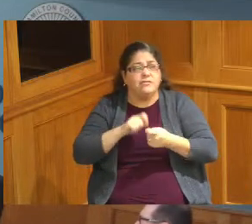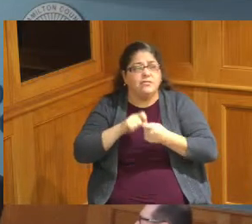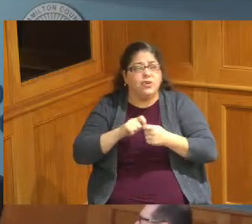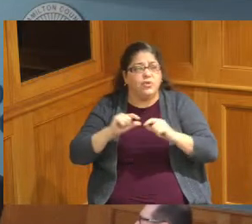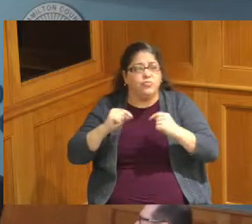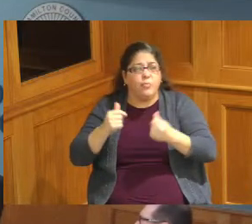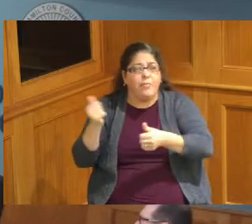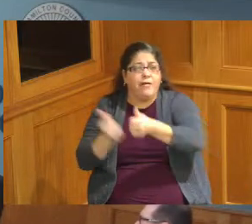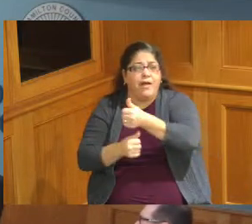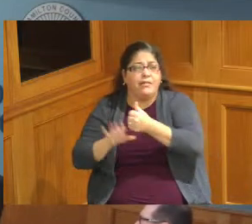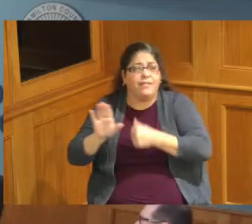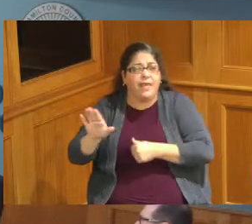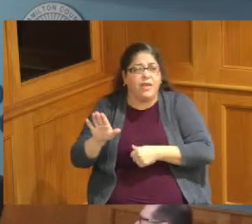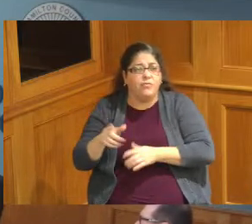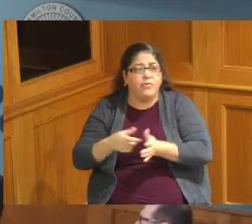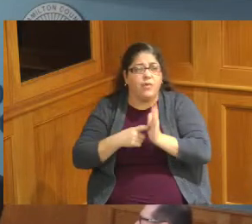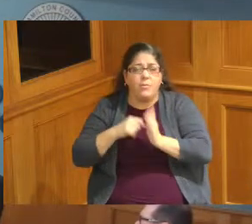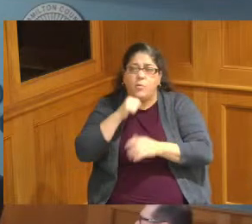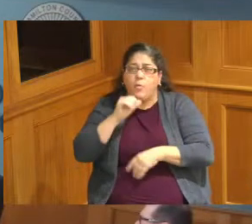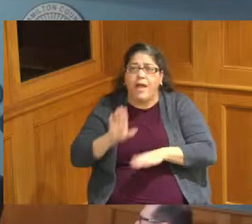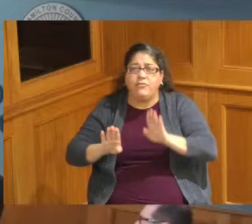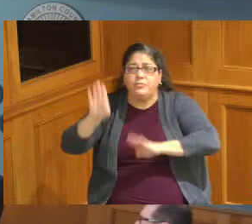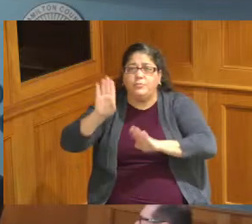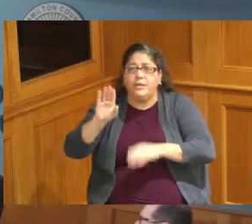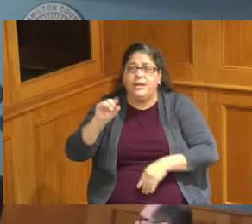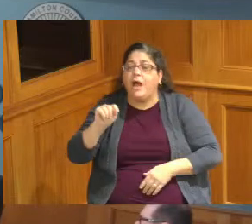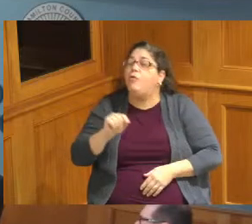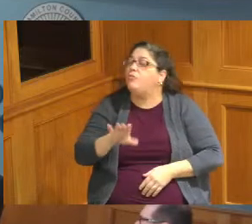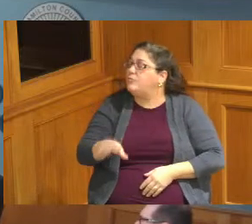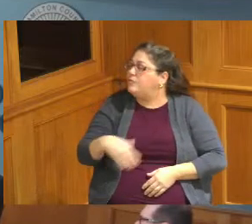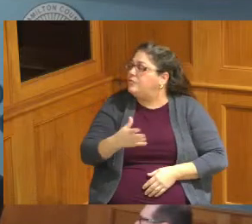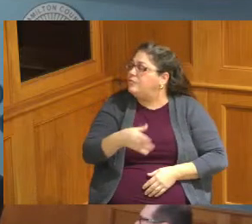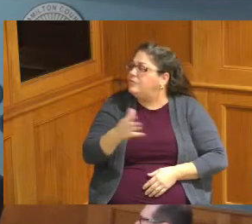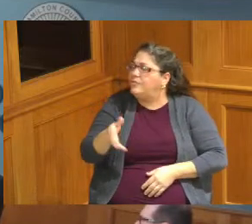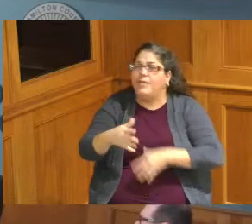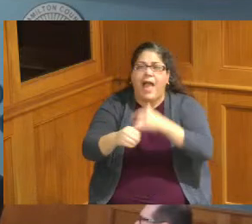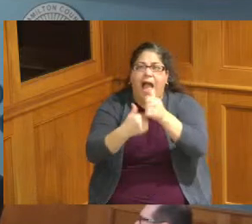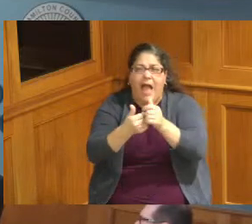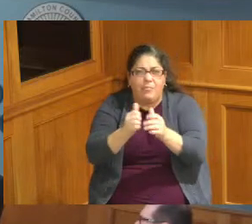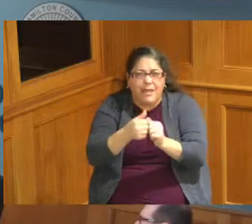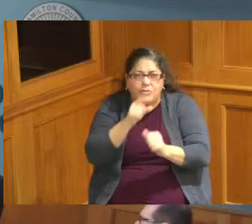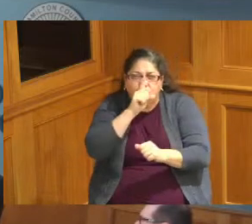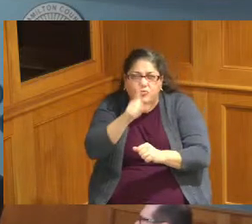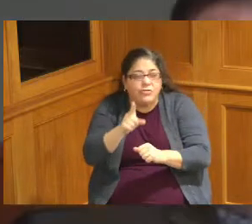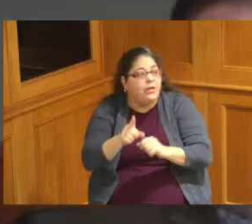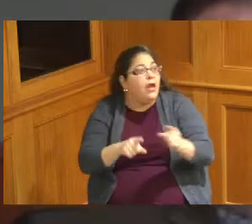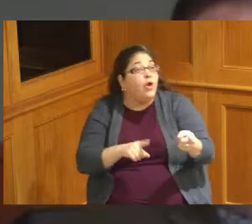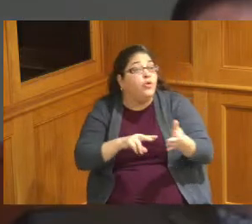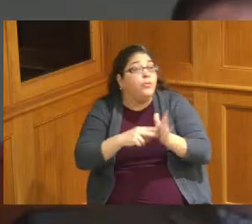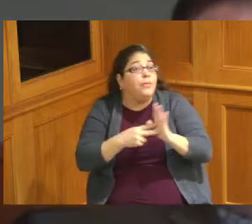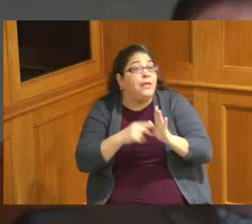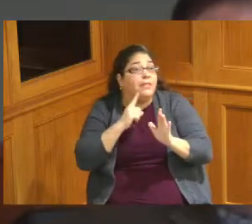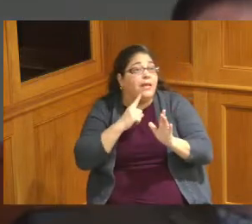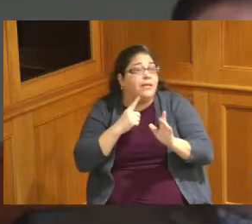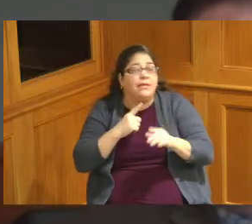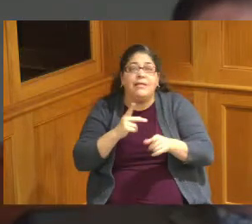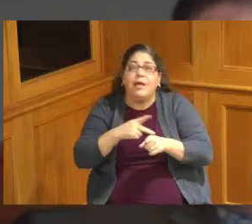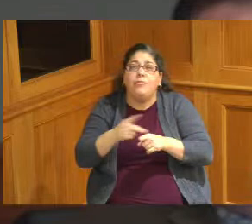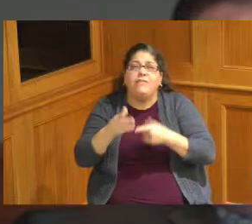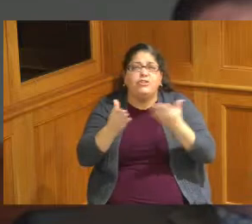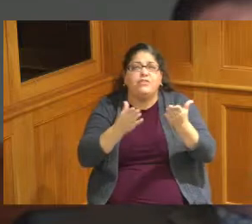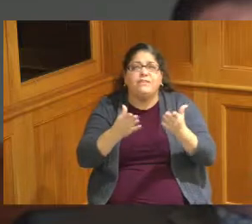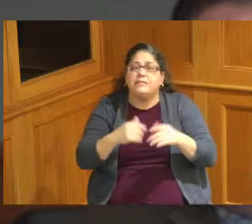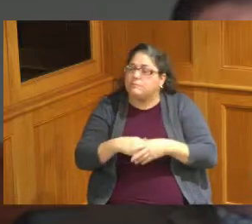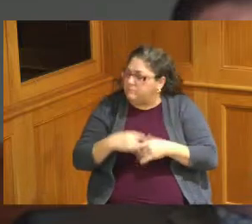under them and we won't be having to bid out. So how do you? Oh, okay. So like, if there's Yeah, a how do we make professional sure that- services agreement or something like that, or Not professional